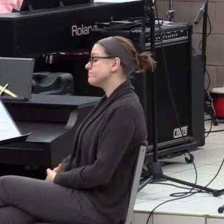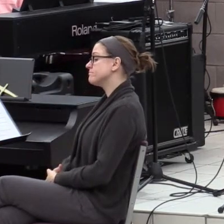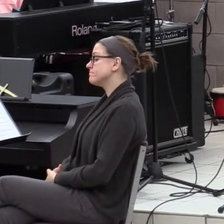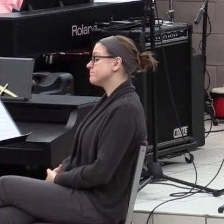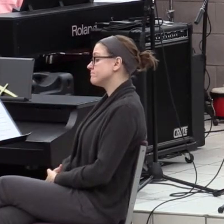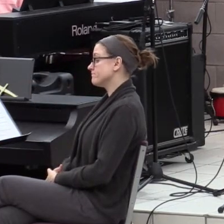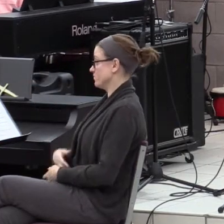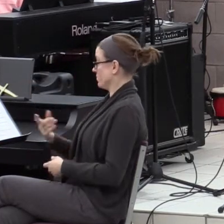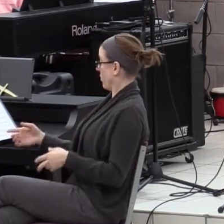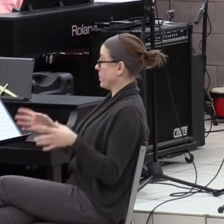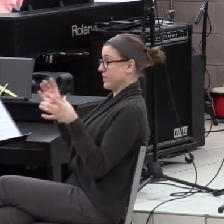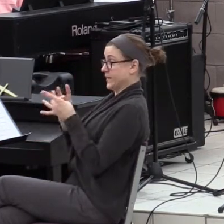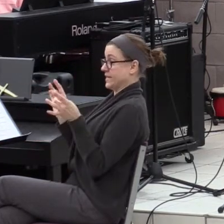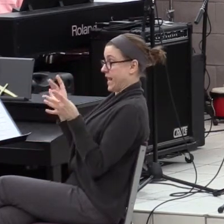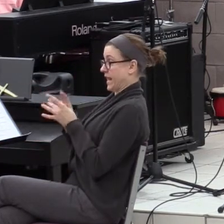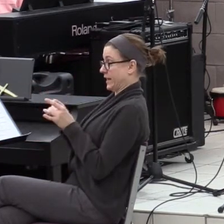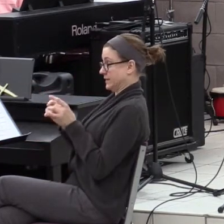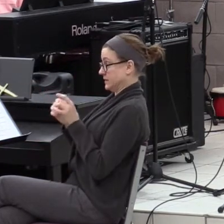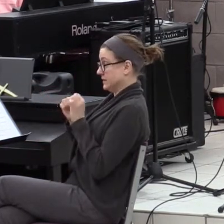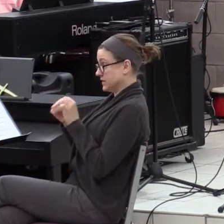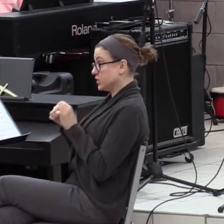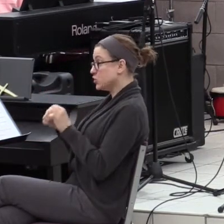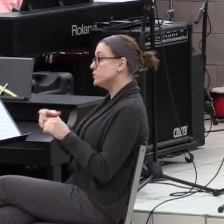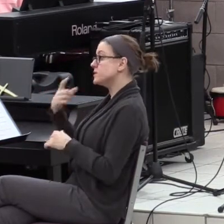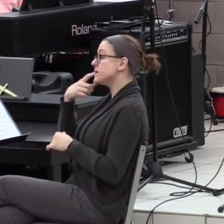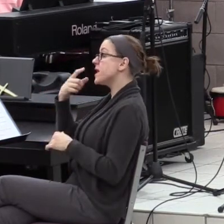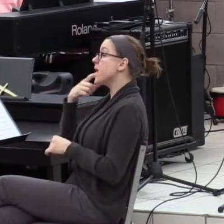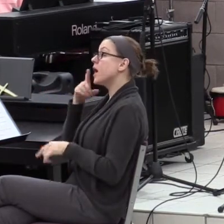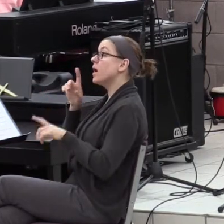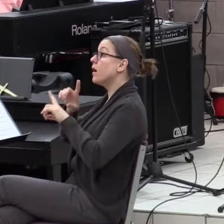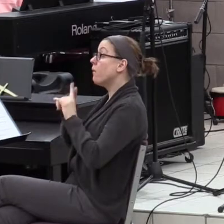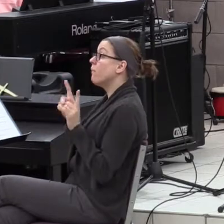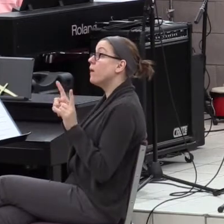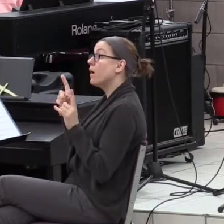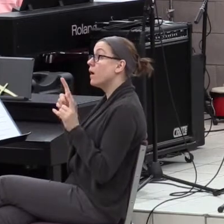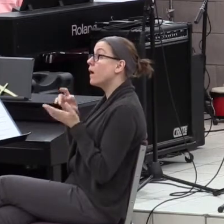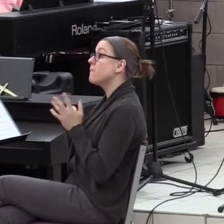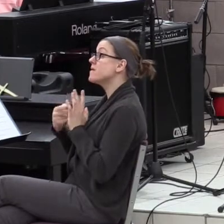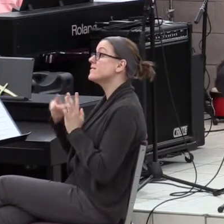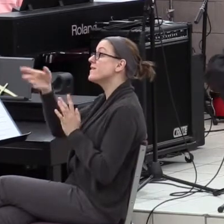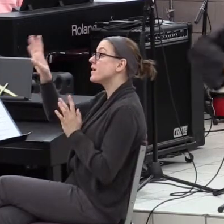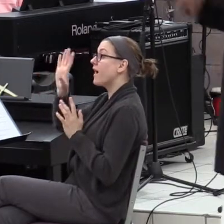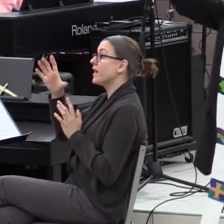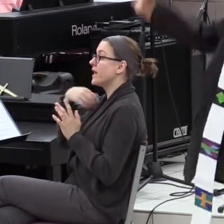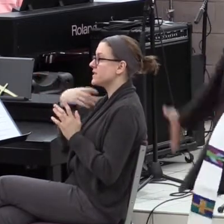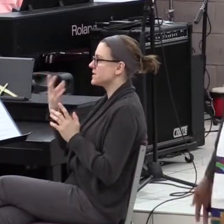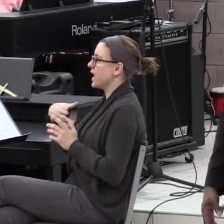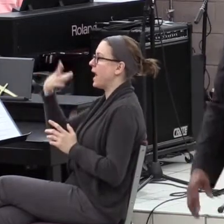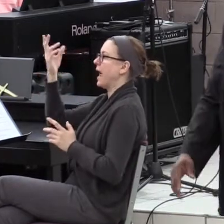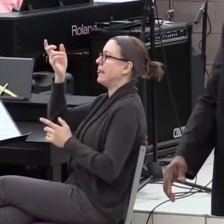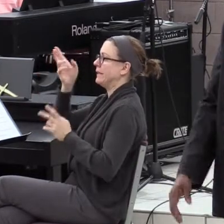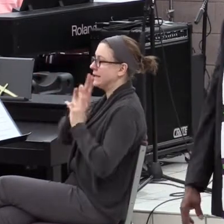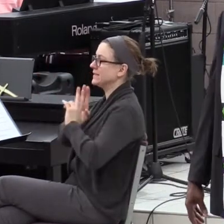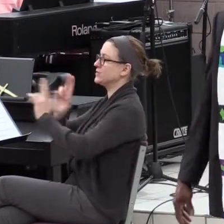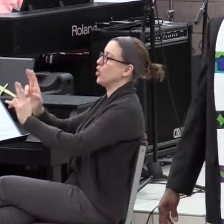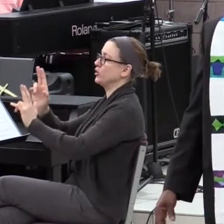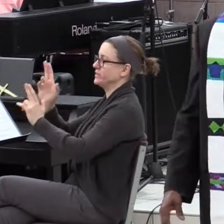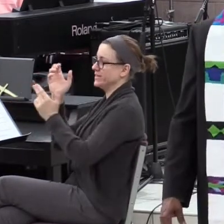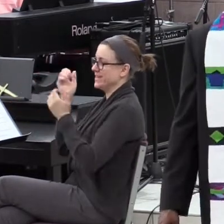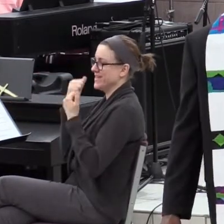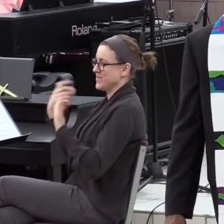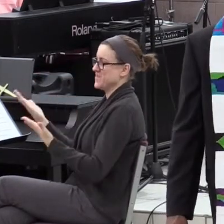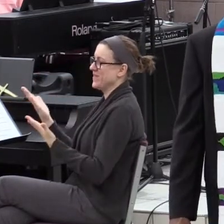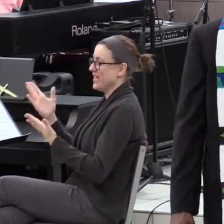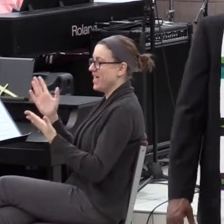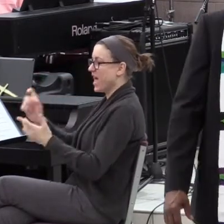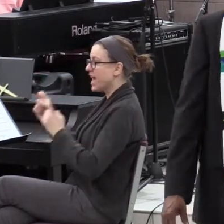The text then goes on and says, but therefore God has highly exalted him and given him